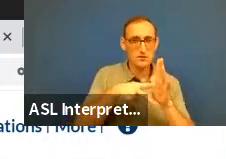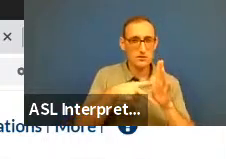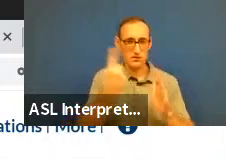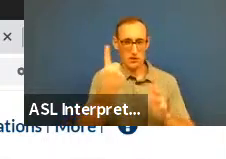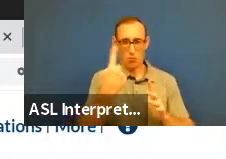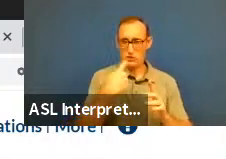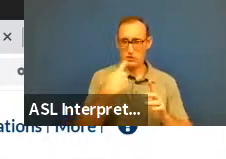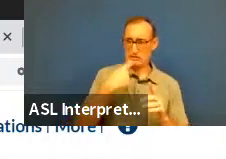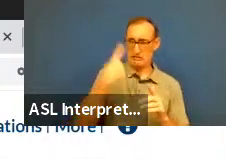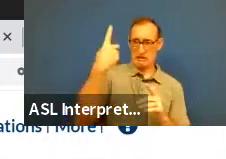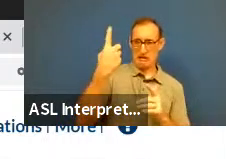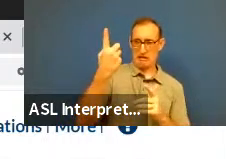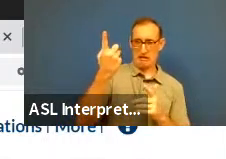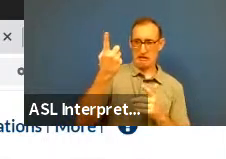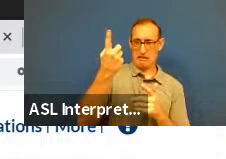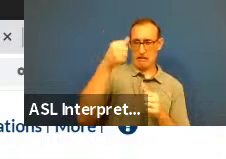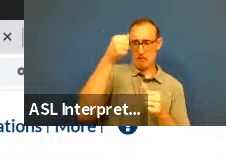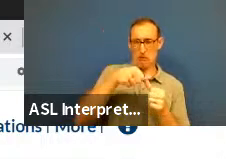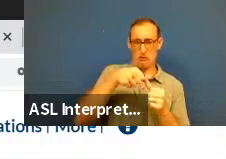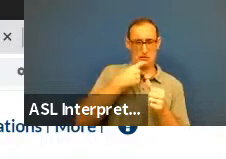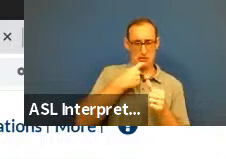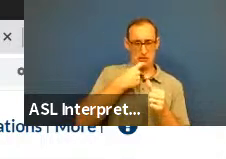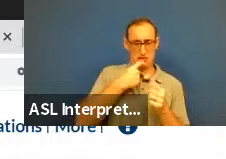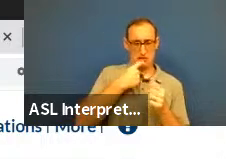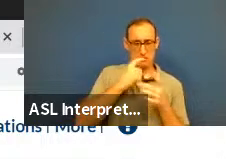including equity in our review process.